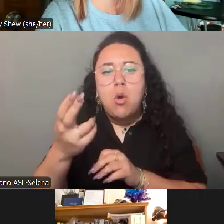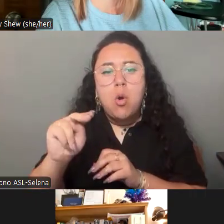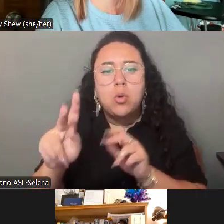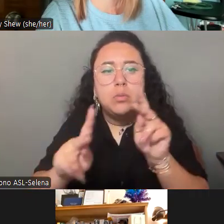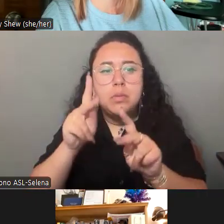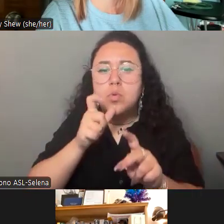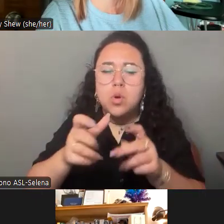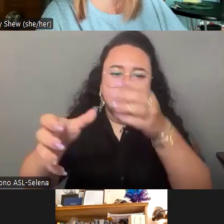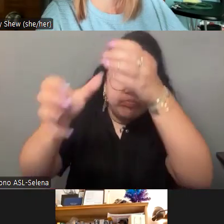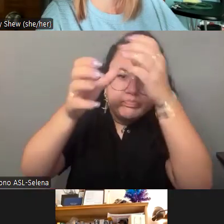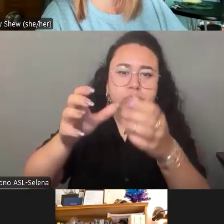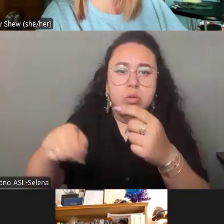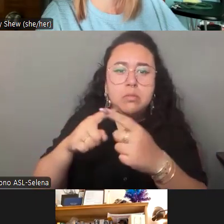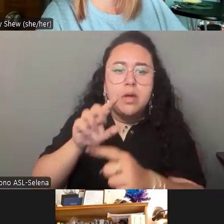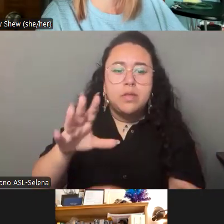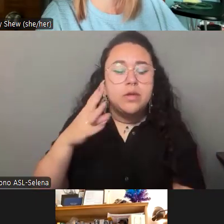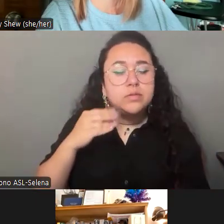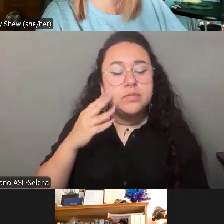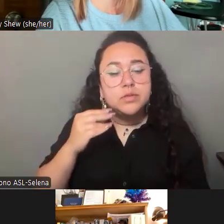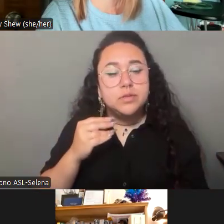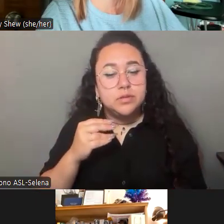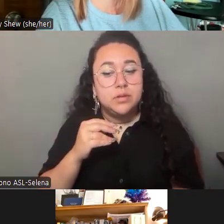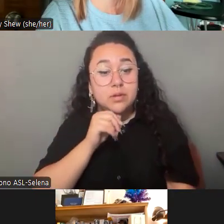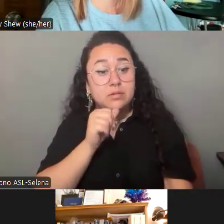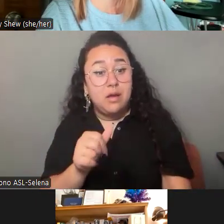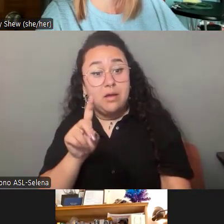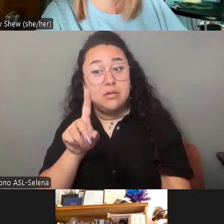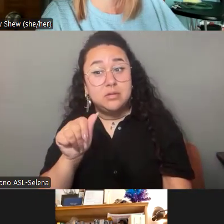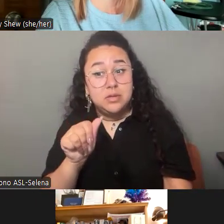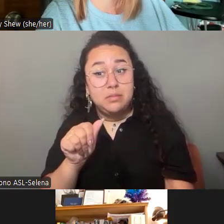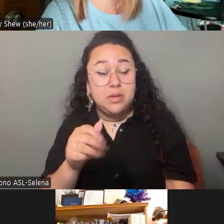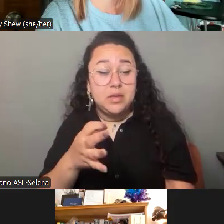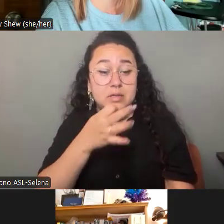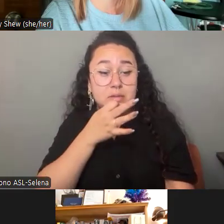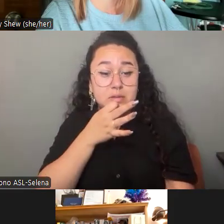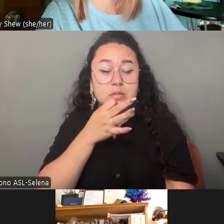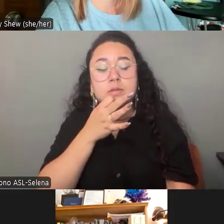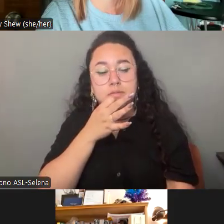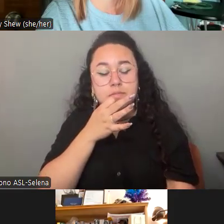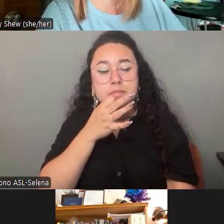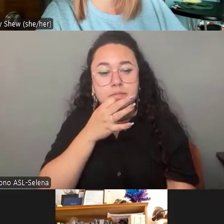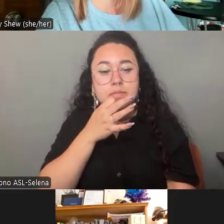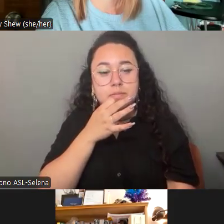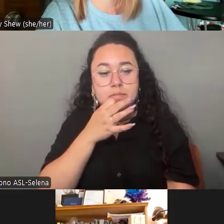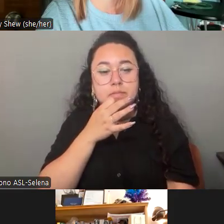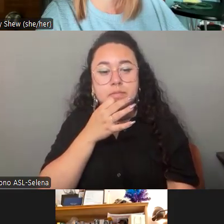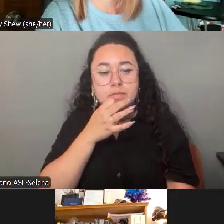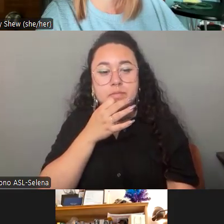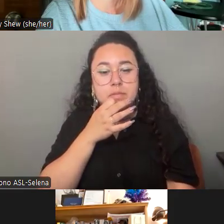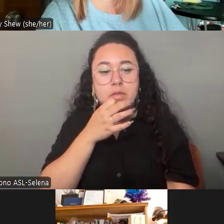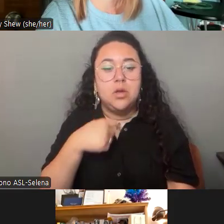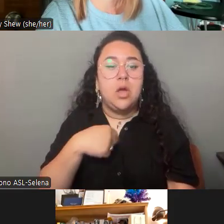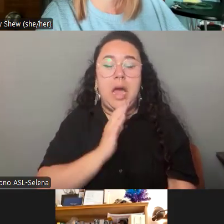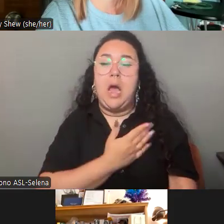Outside non-disabled expertise is enacted on disabled people